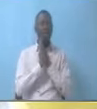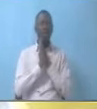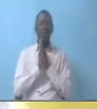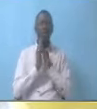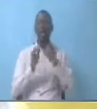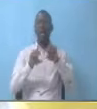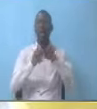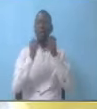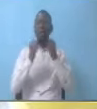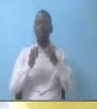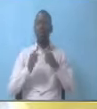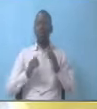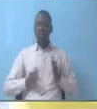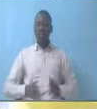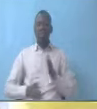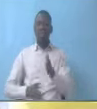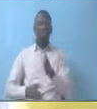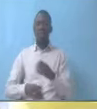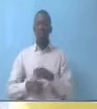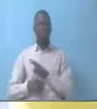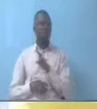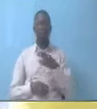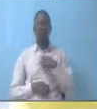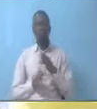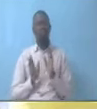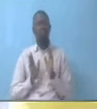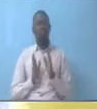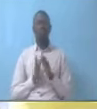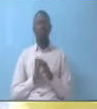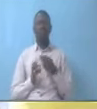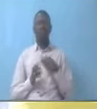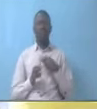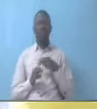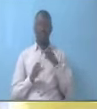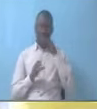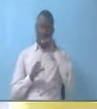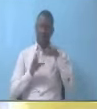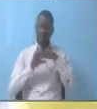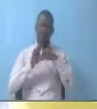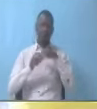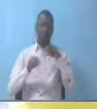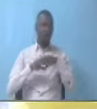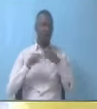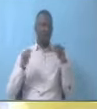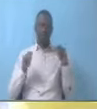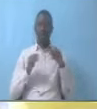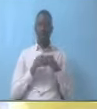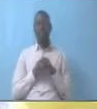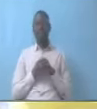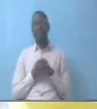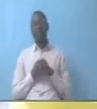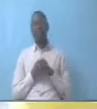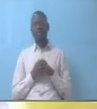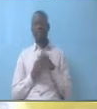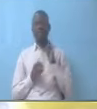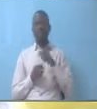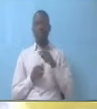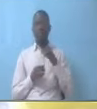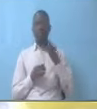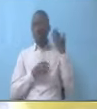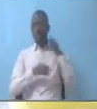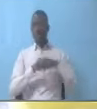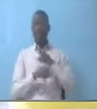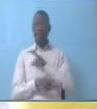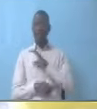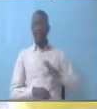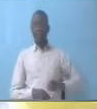waxtu wu ne rek di yedde lu jëm ci wali ñu oytu di xëtte yele fi doomu adama. But the Attorney General, as the chief